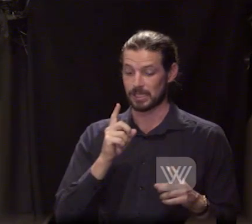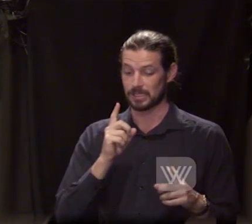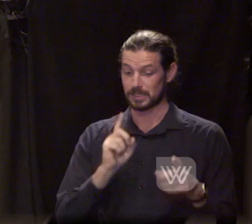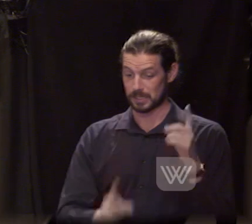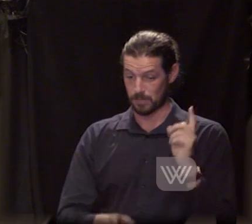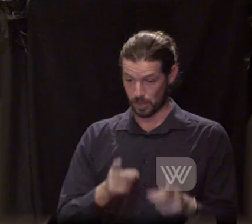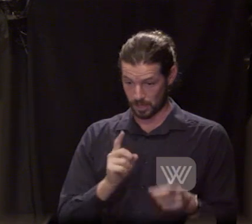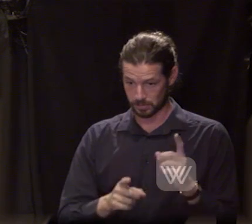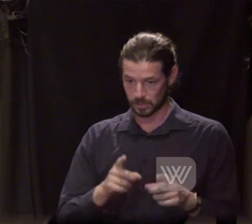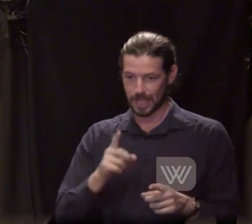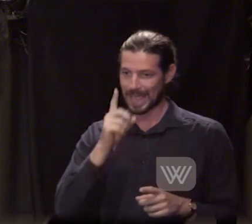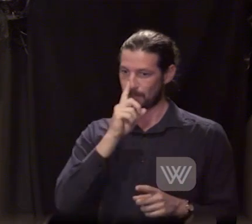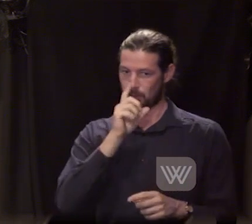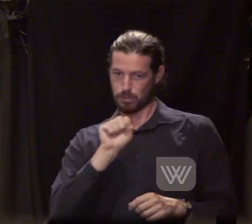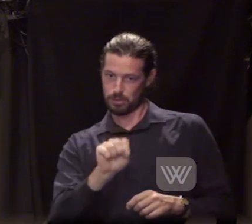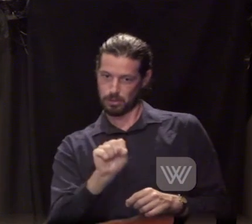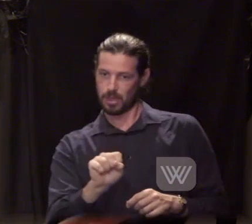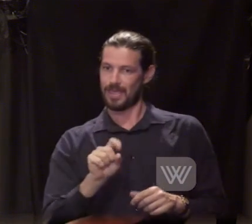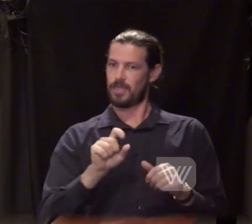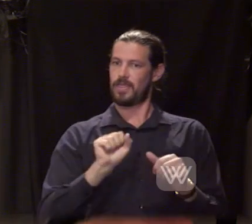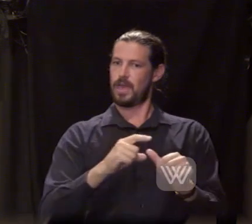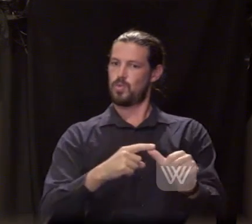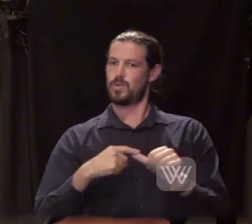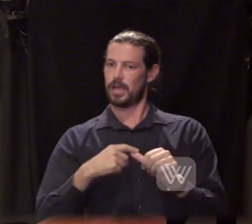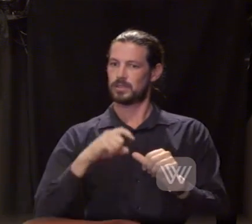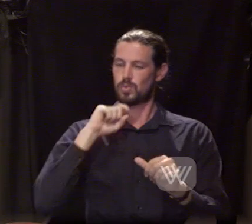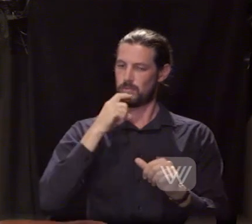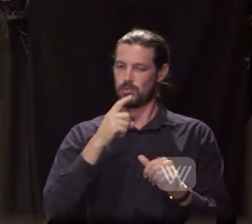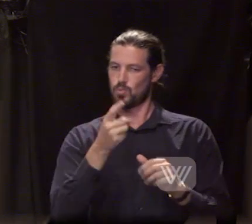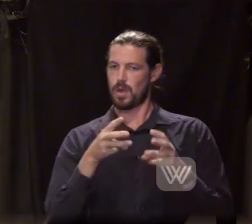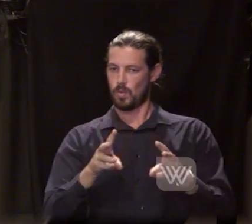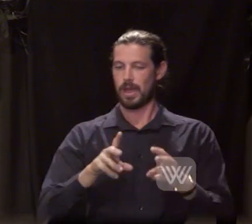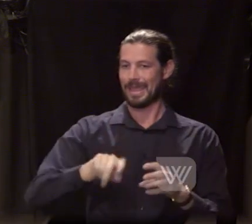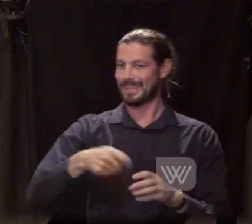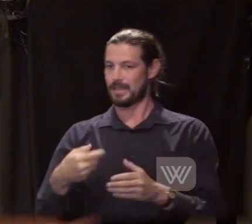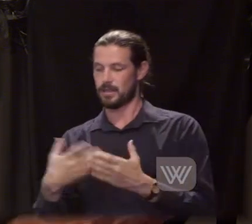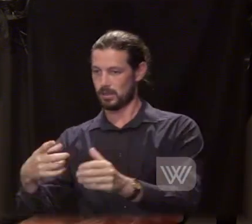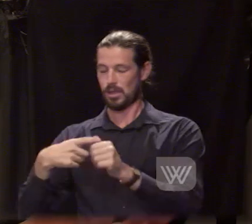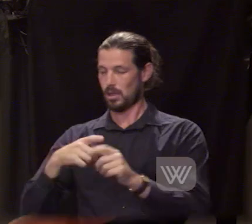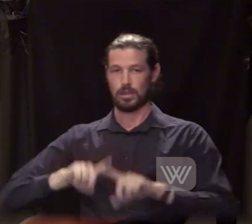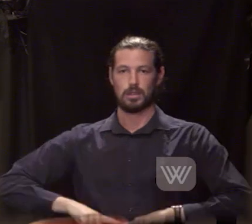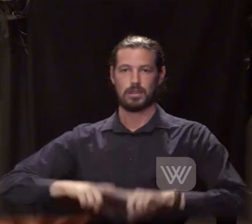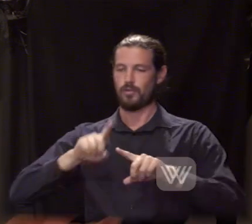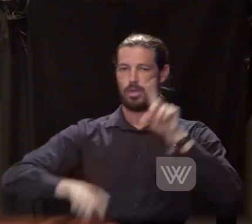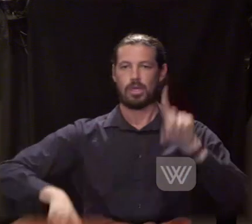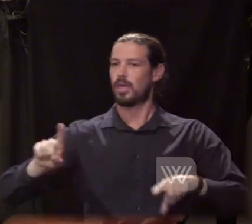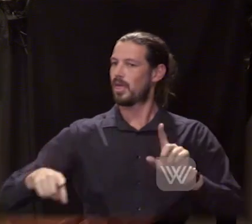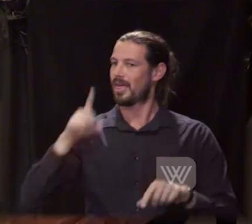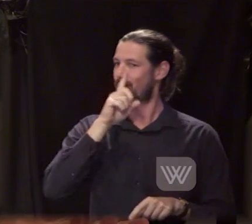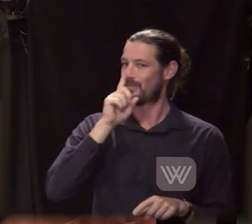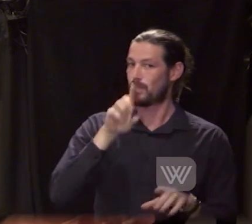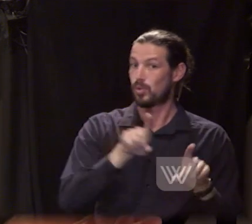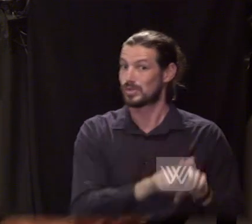then for some reason they're going to react differently tomorrow, and then the next day it's back to A, and then the next day it's C, and there's